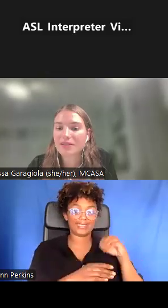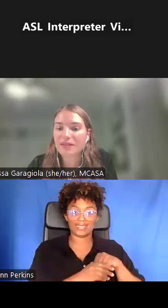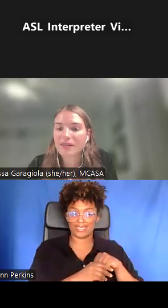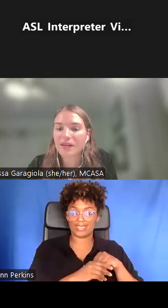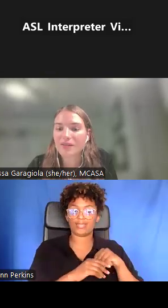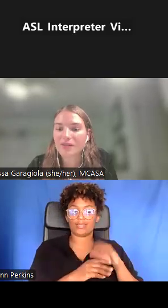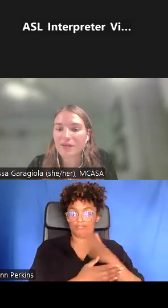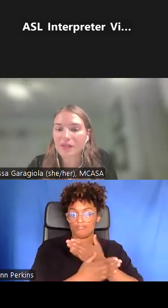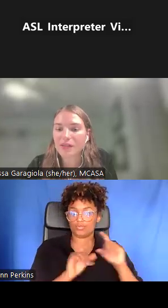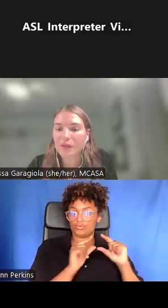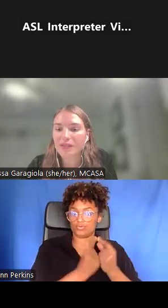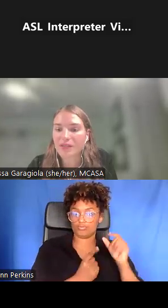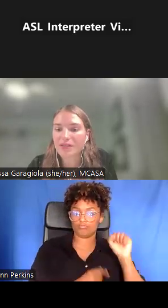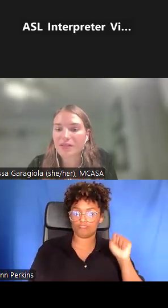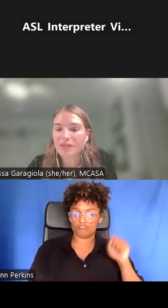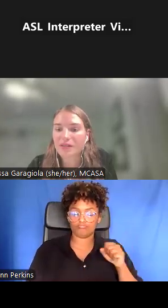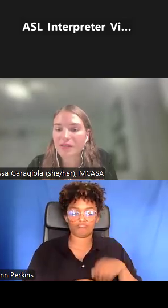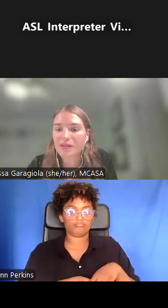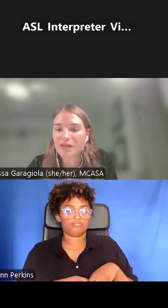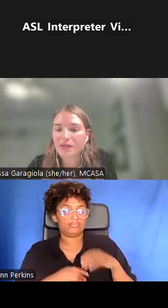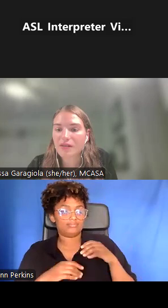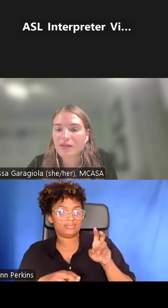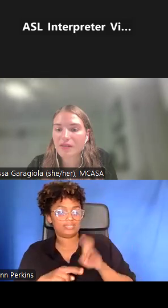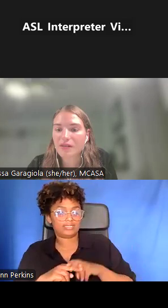silence. Yeah, those are other really good ones.